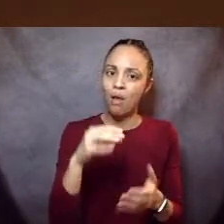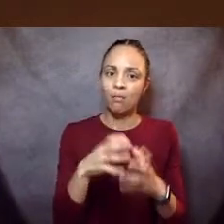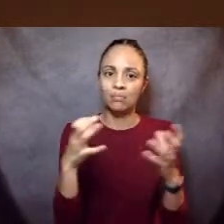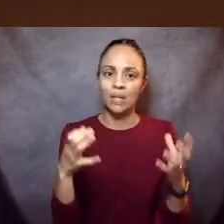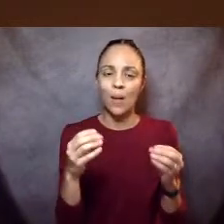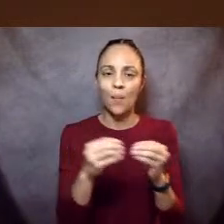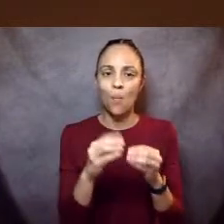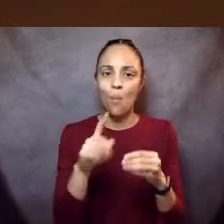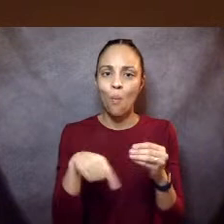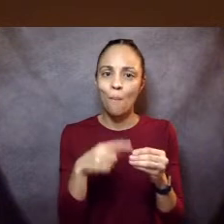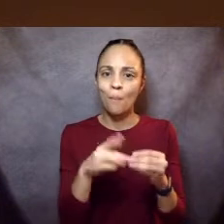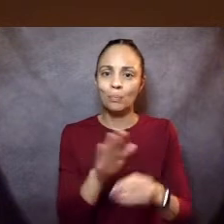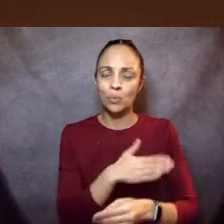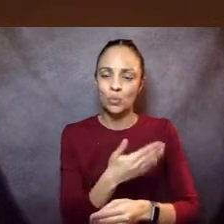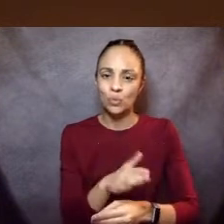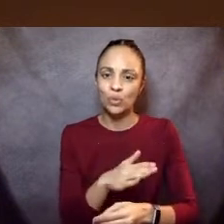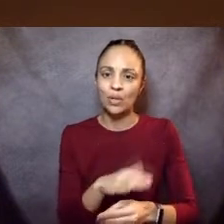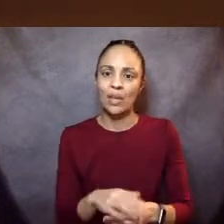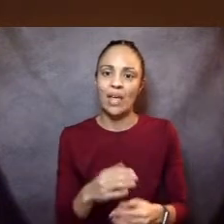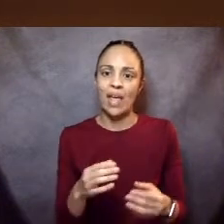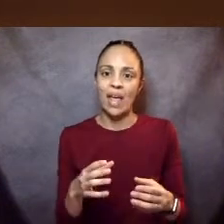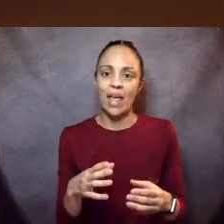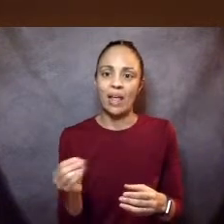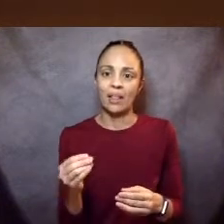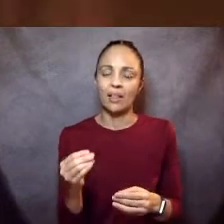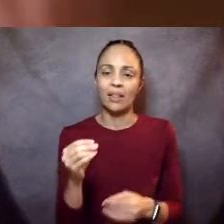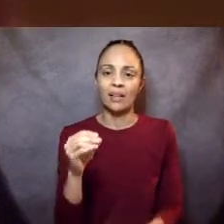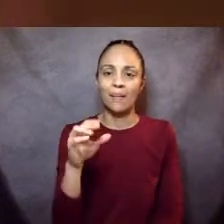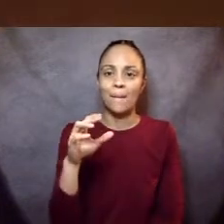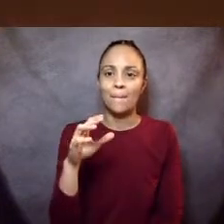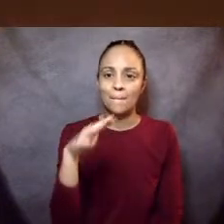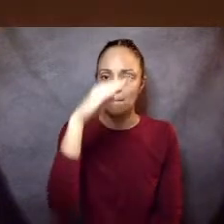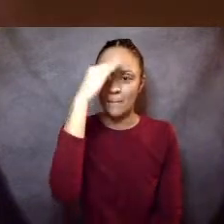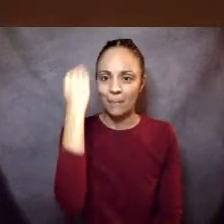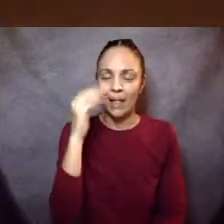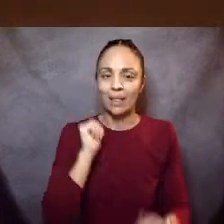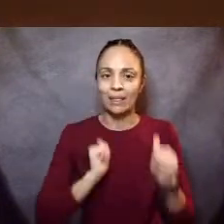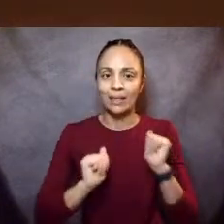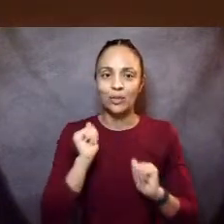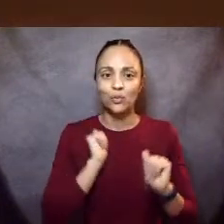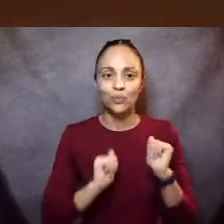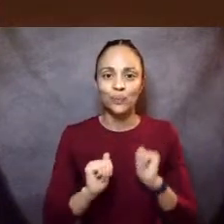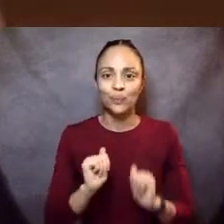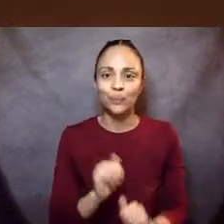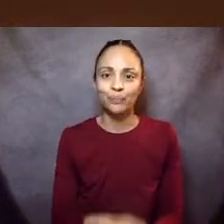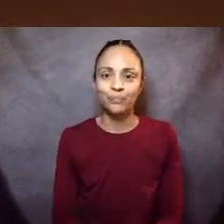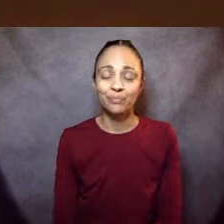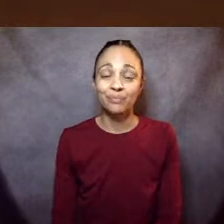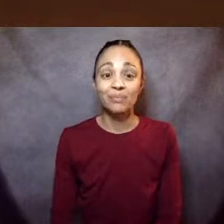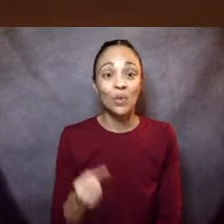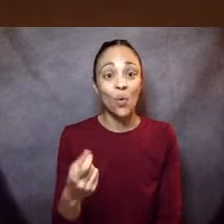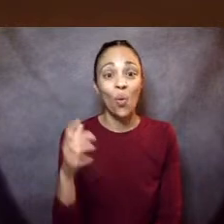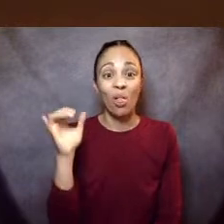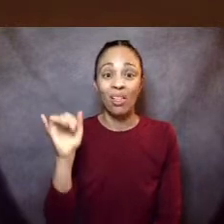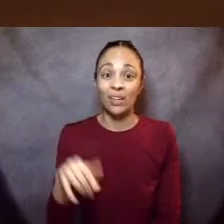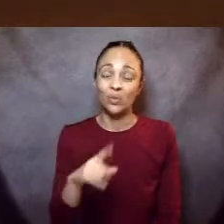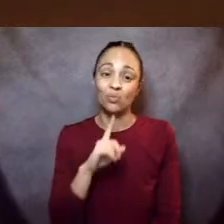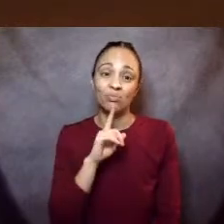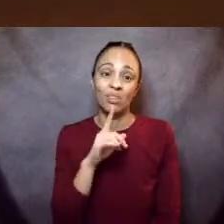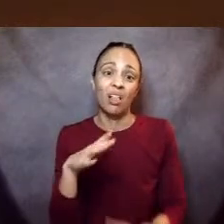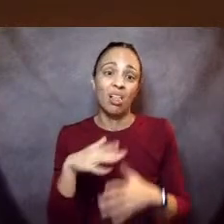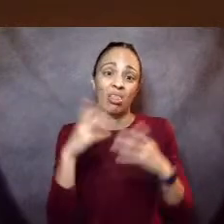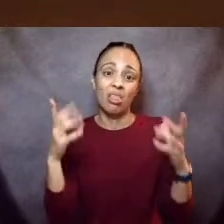the National Black Theater. So those are streams